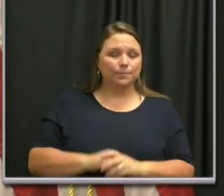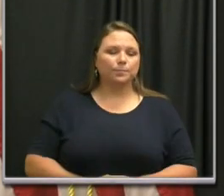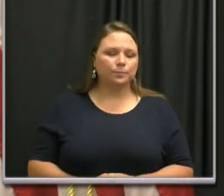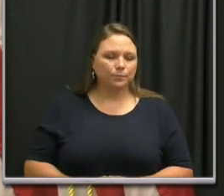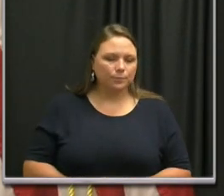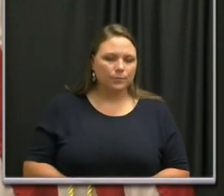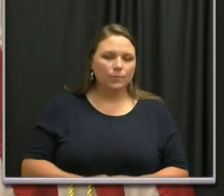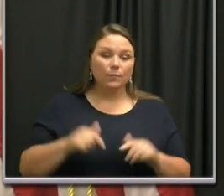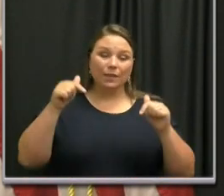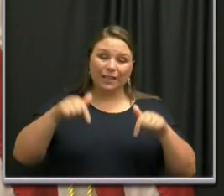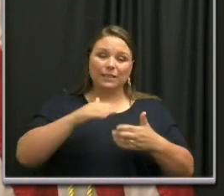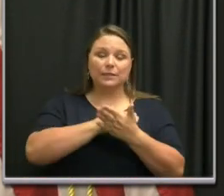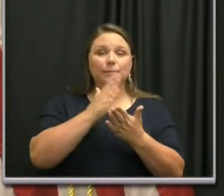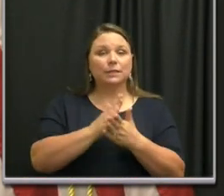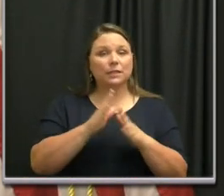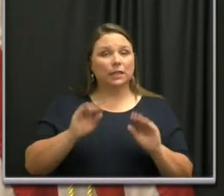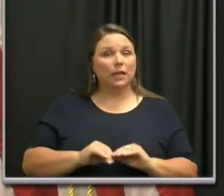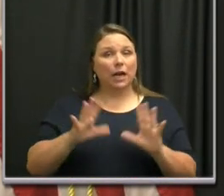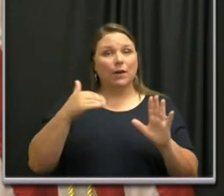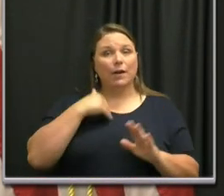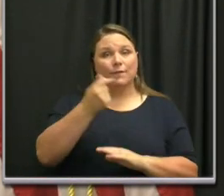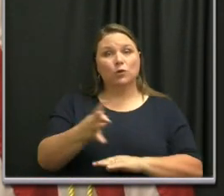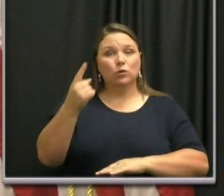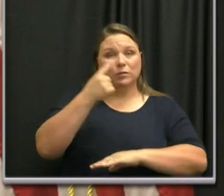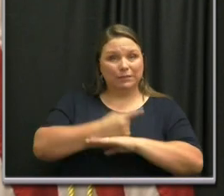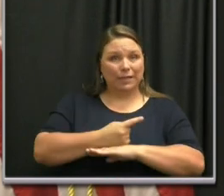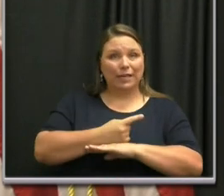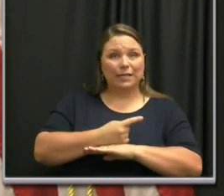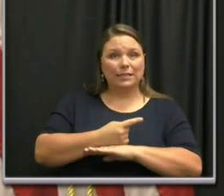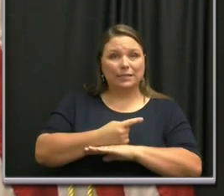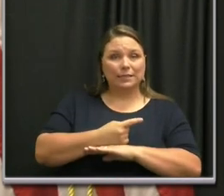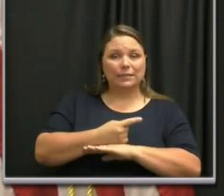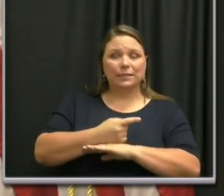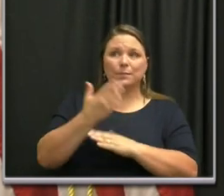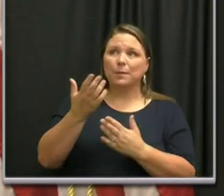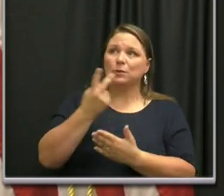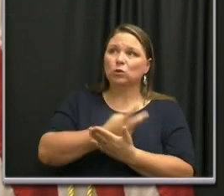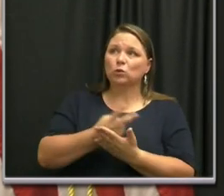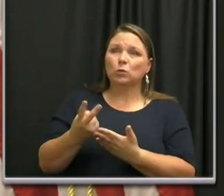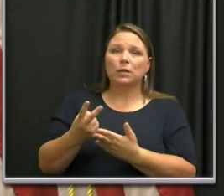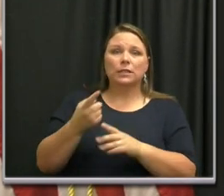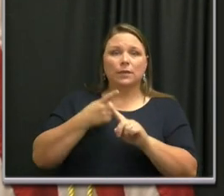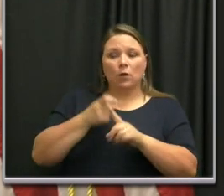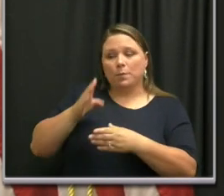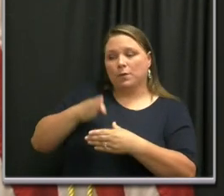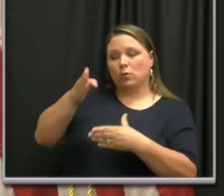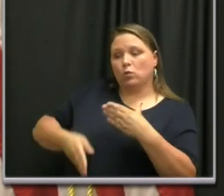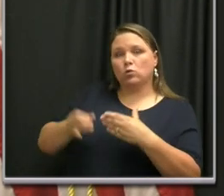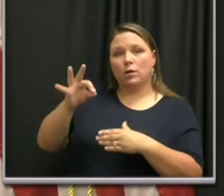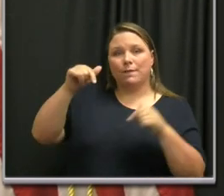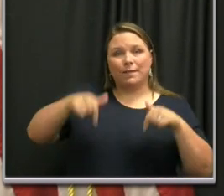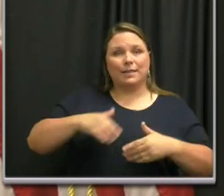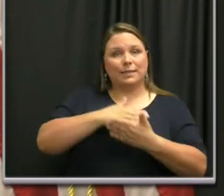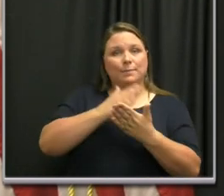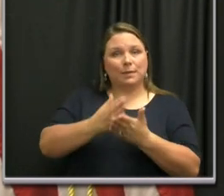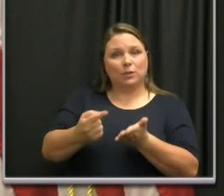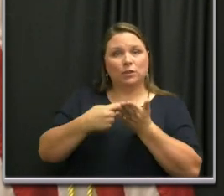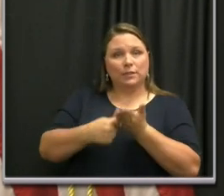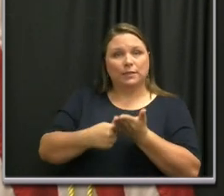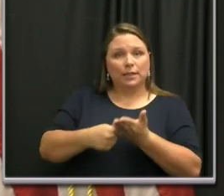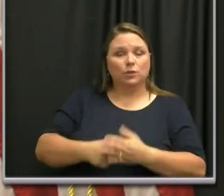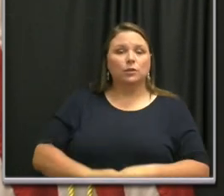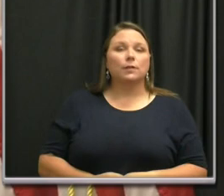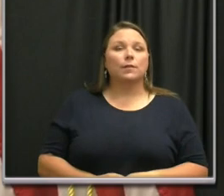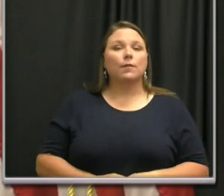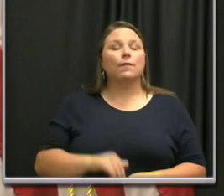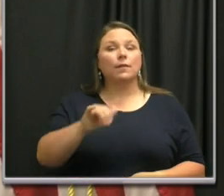this budget, I mean, we're obviously a few days away, a couple of weeks away from the conclusion of this budget talks. That's